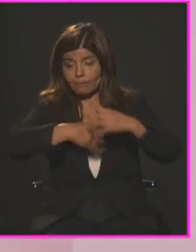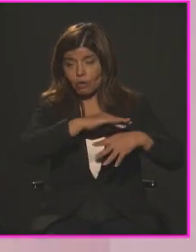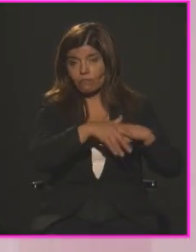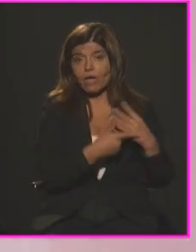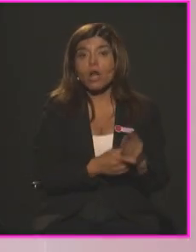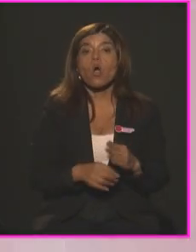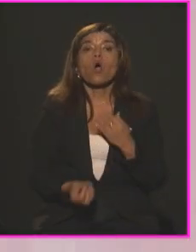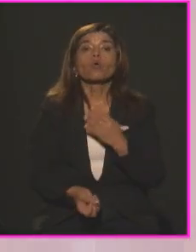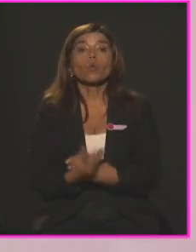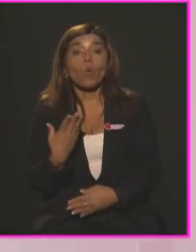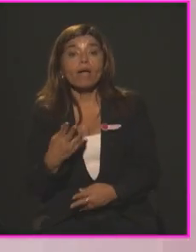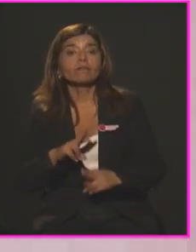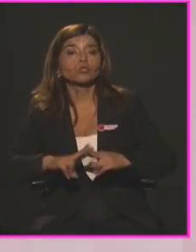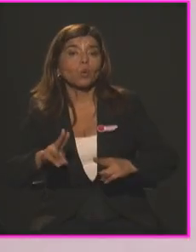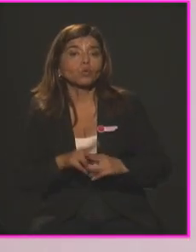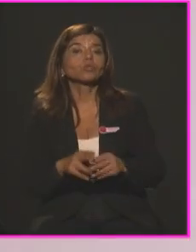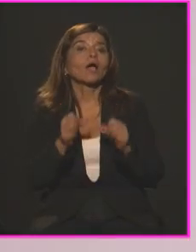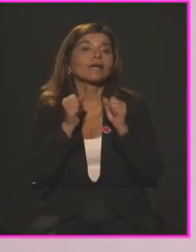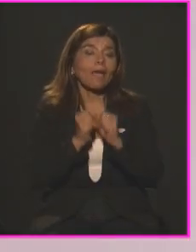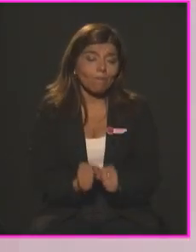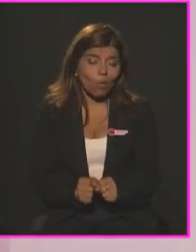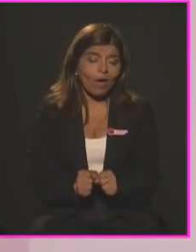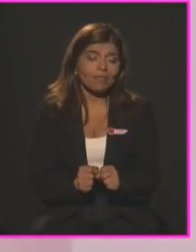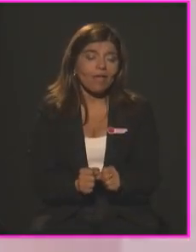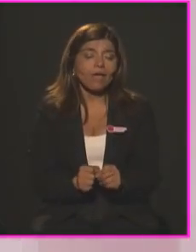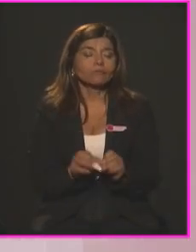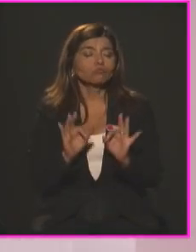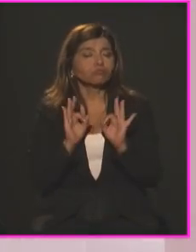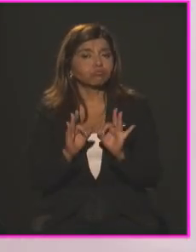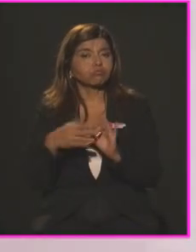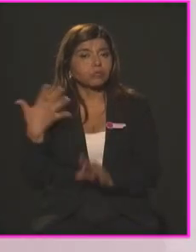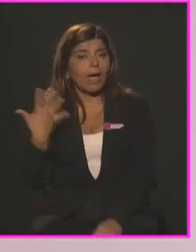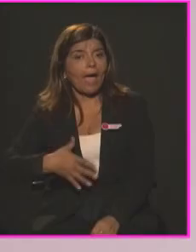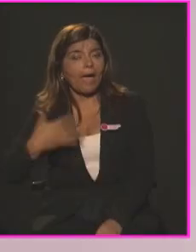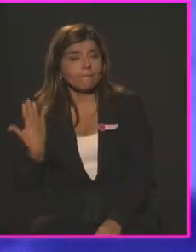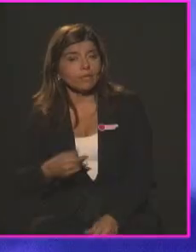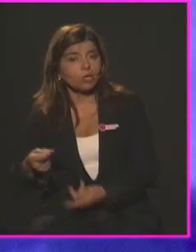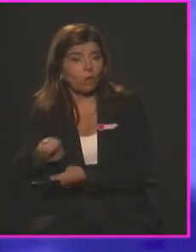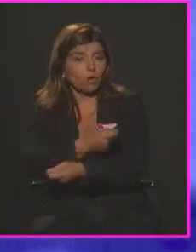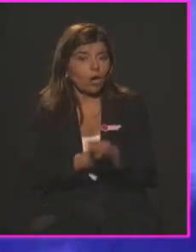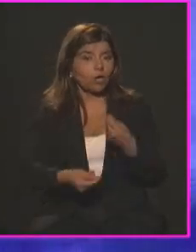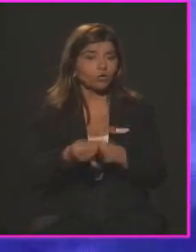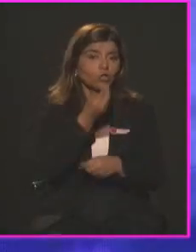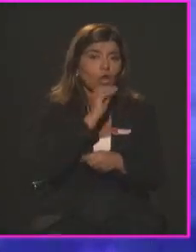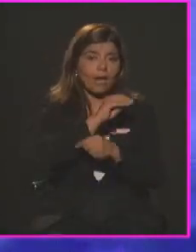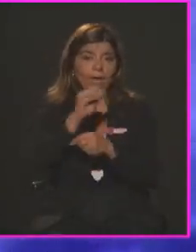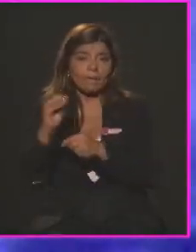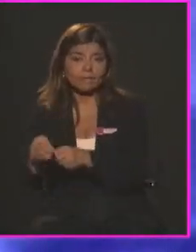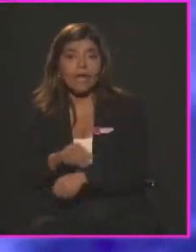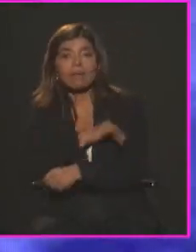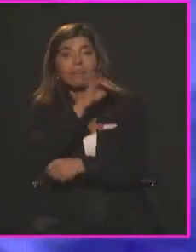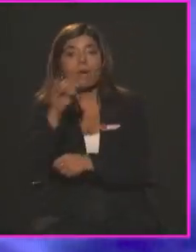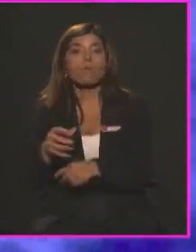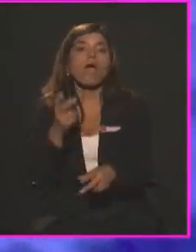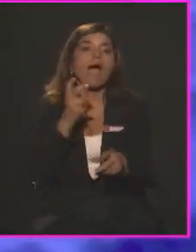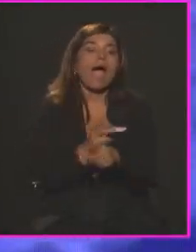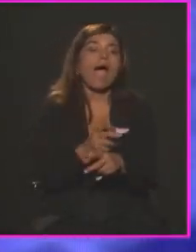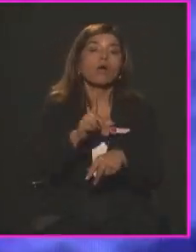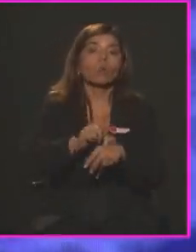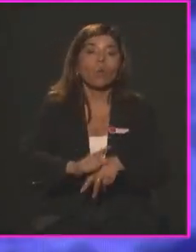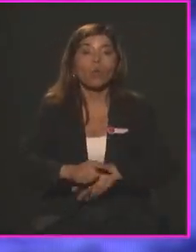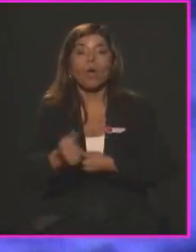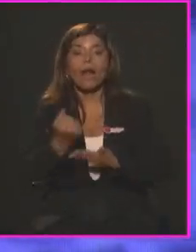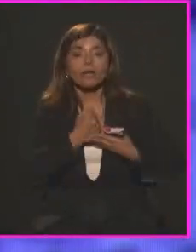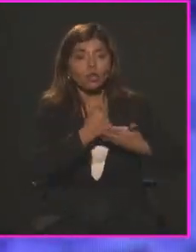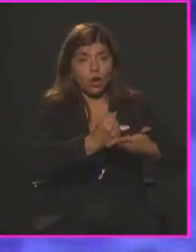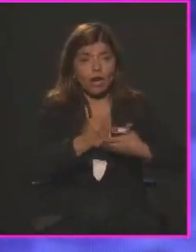key role in trying. And then there is a place for these joint industry collaborations that can help businesses